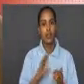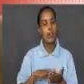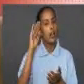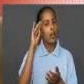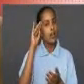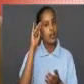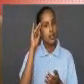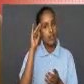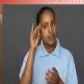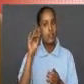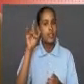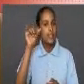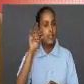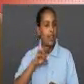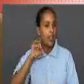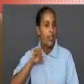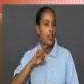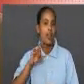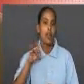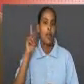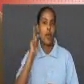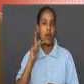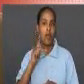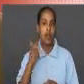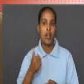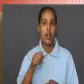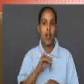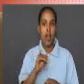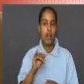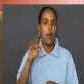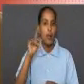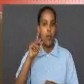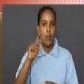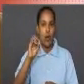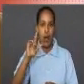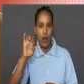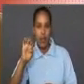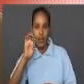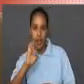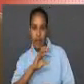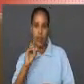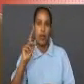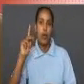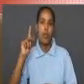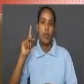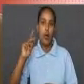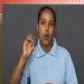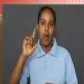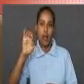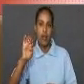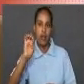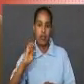learned, synthetic polymers like polyethylene and polypropylene are